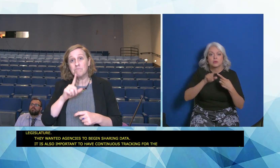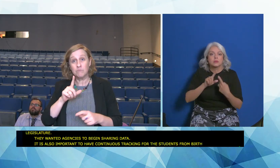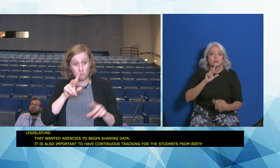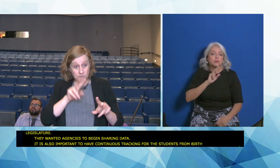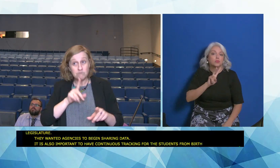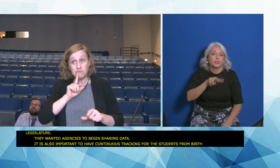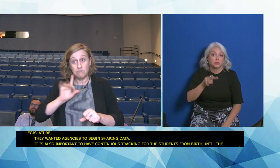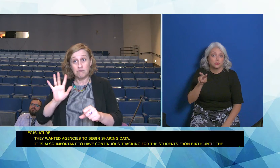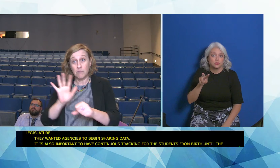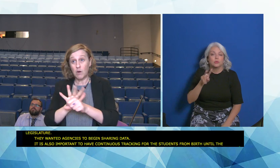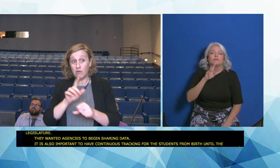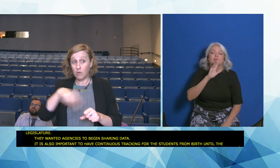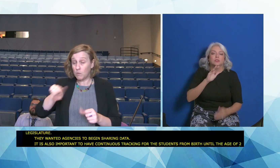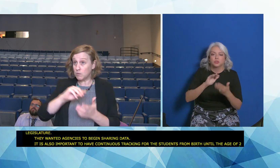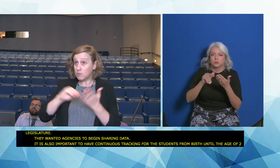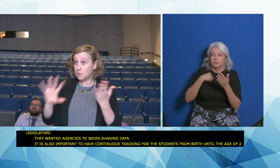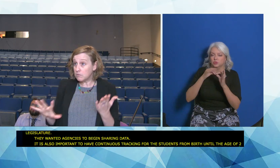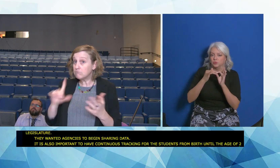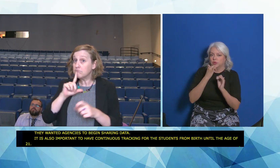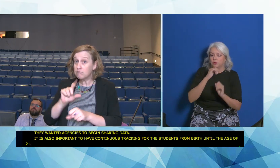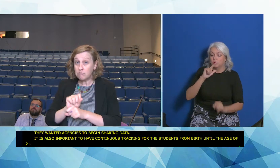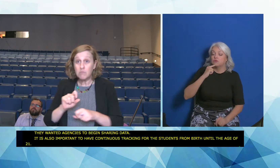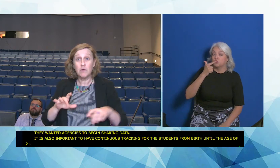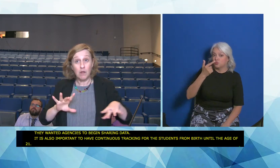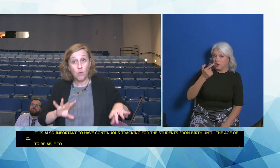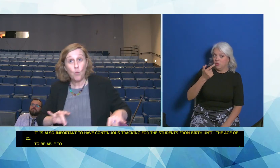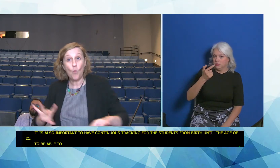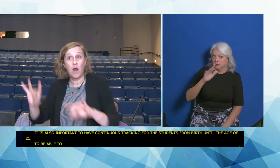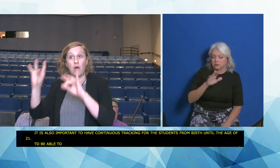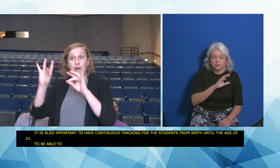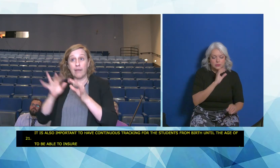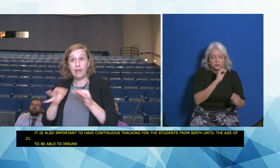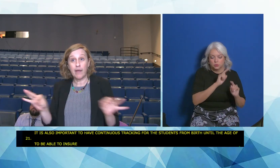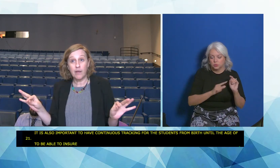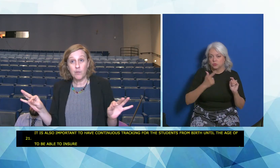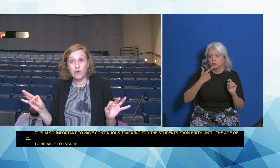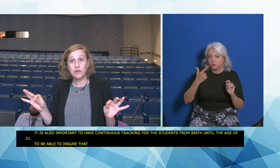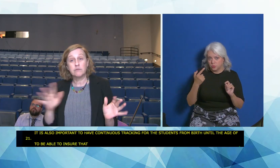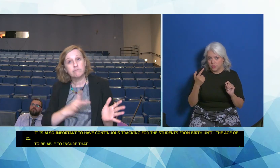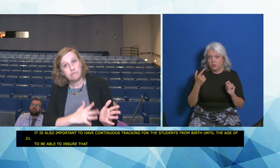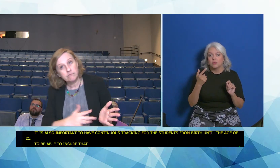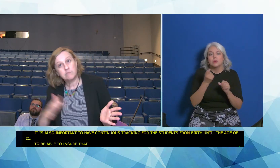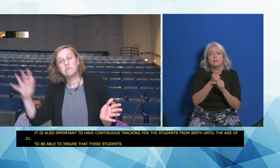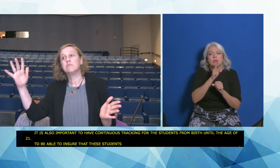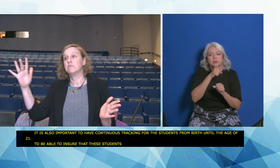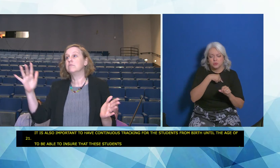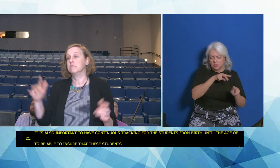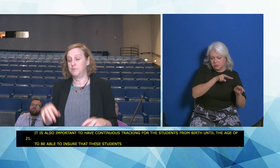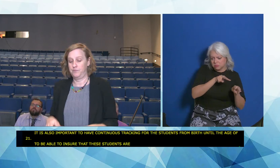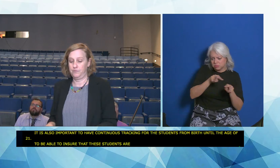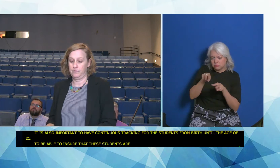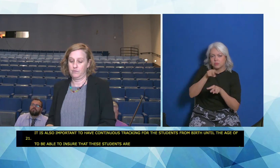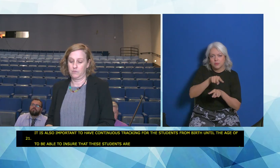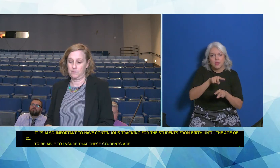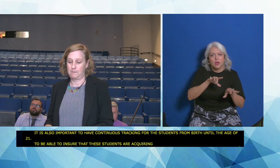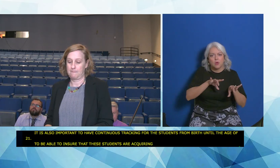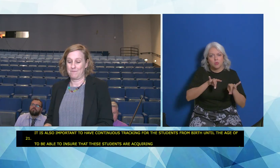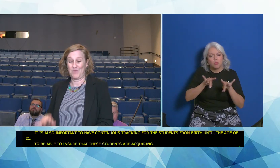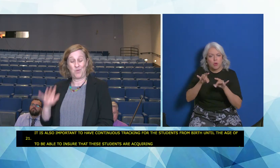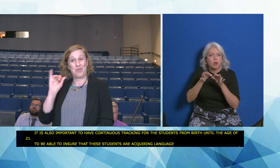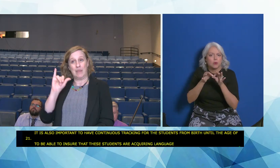21, to be able to ensure that these students are acquiring language throughout the